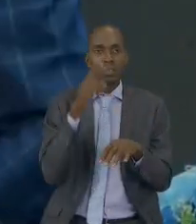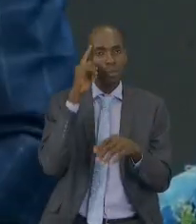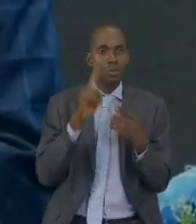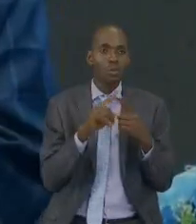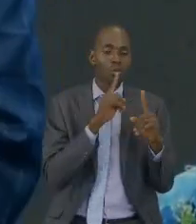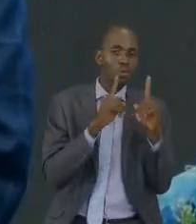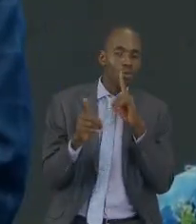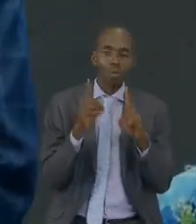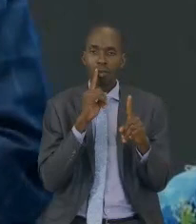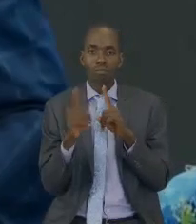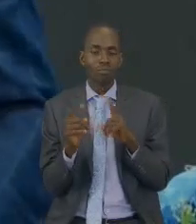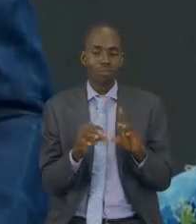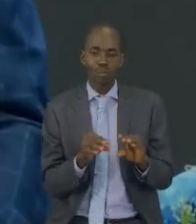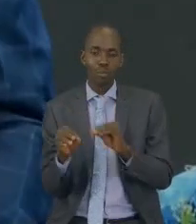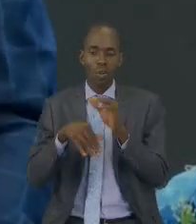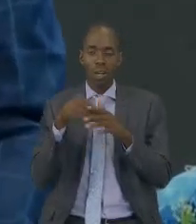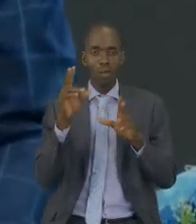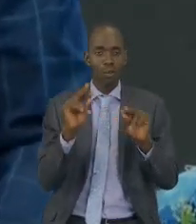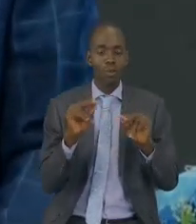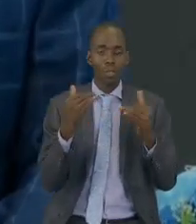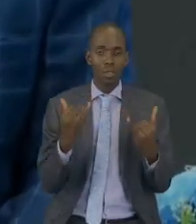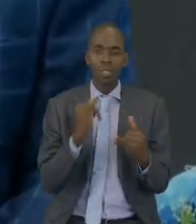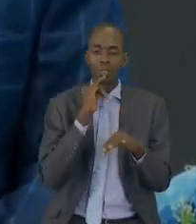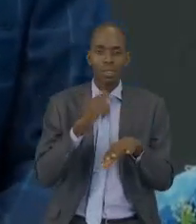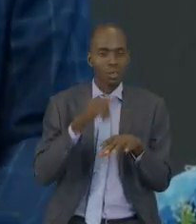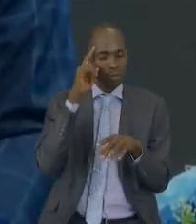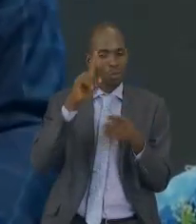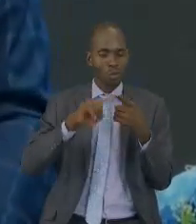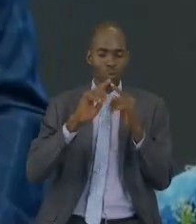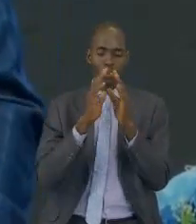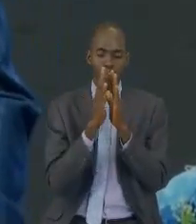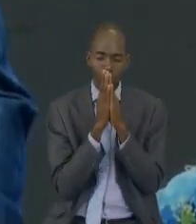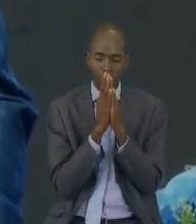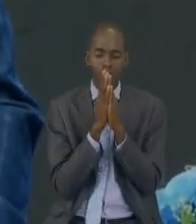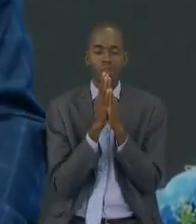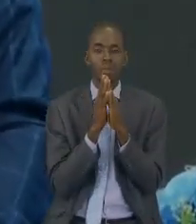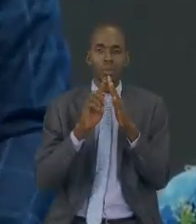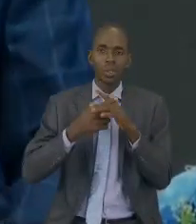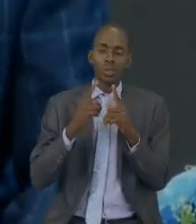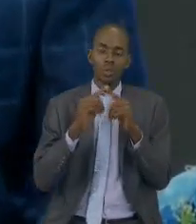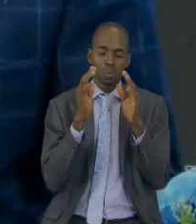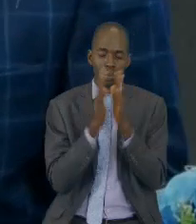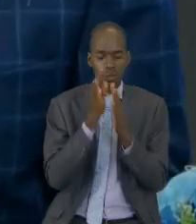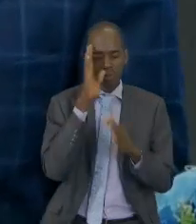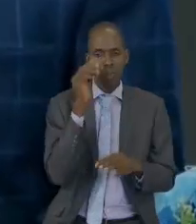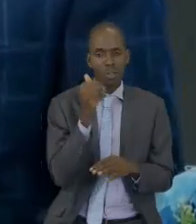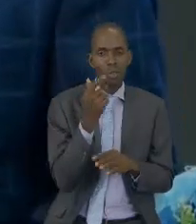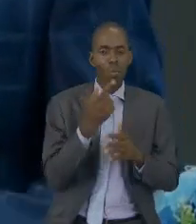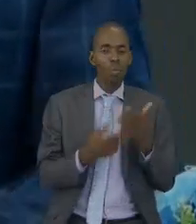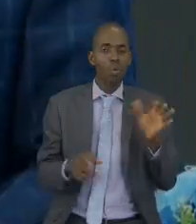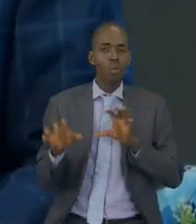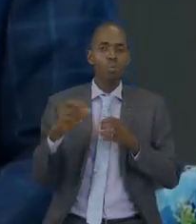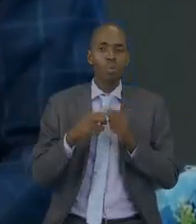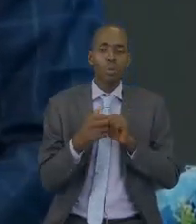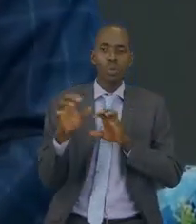start celebrating. You start giving testimony. It shall be so. It will